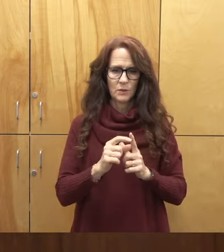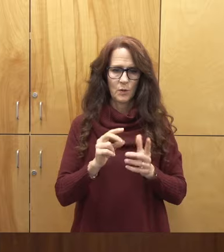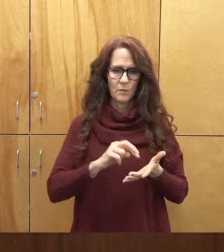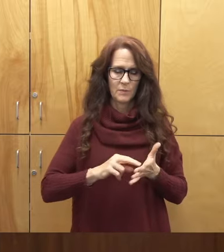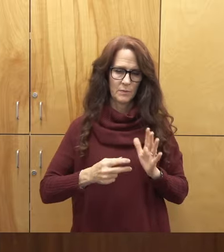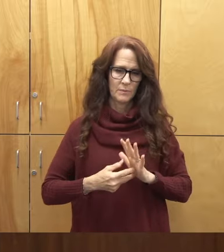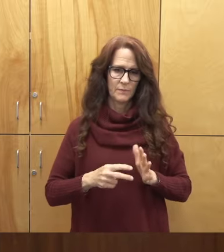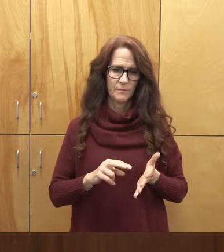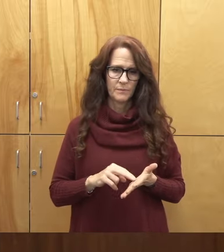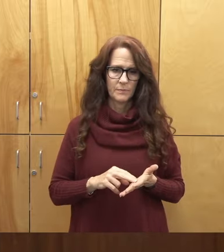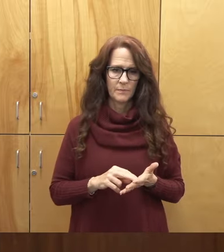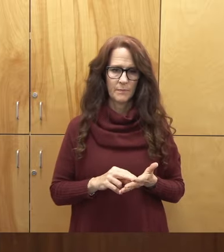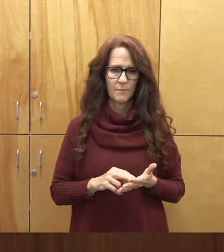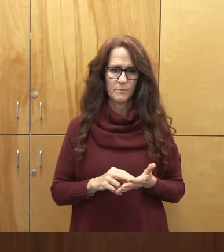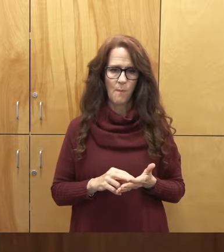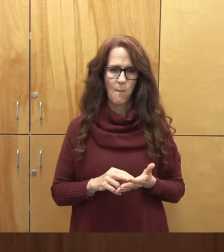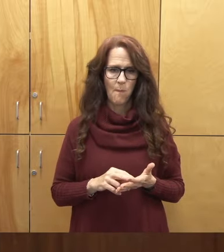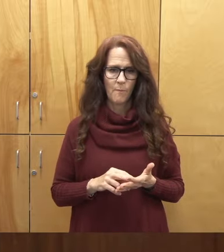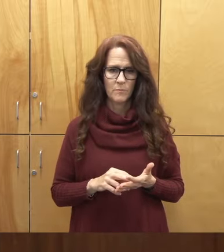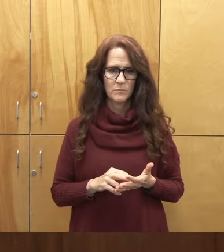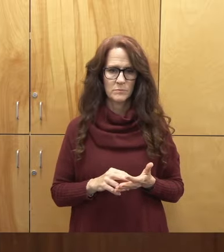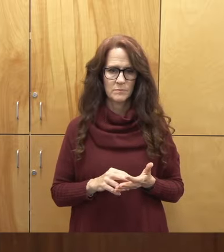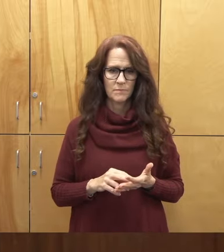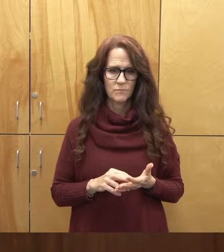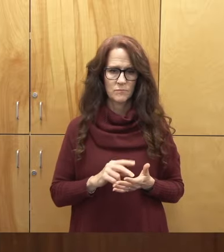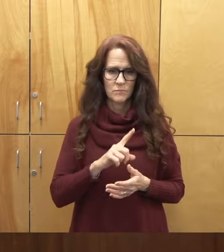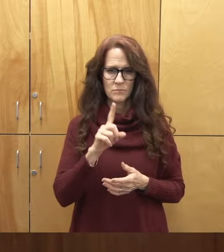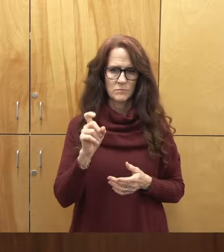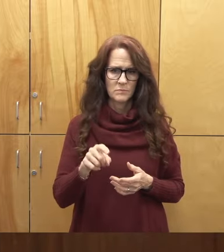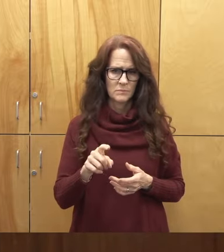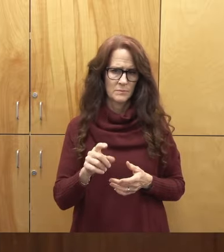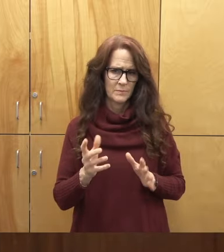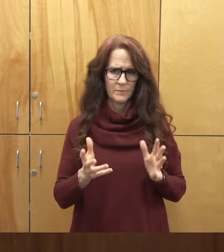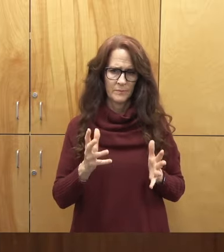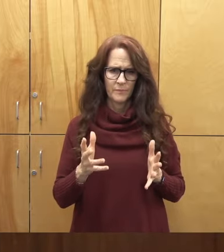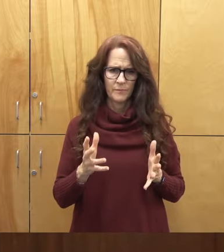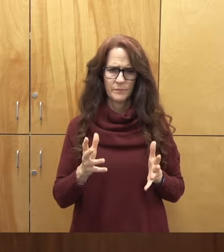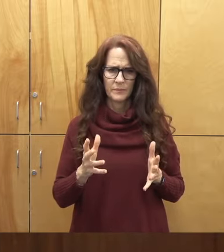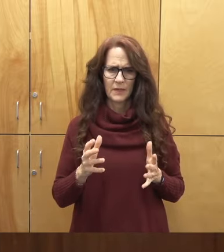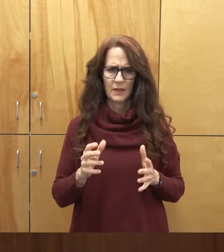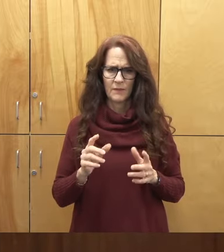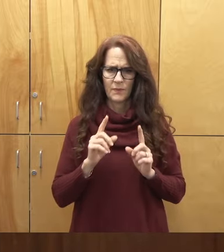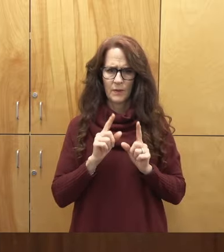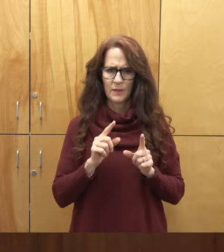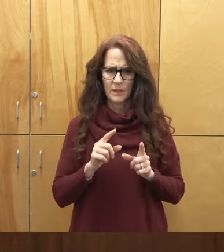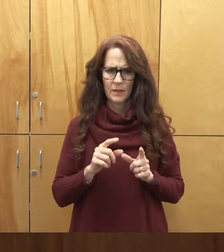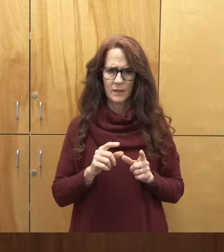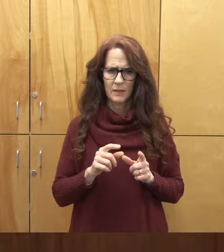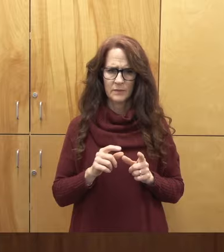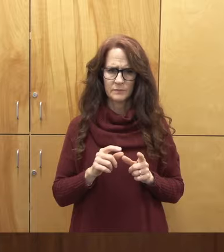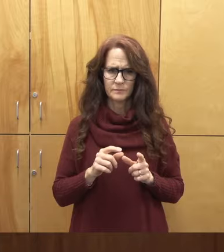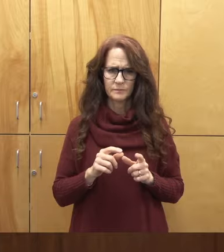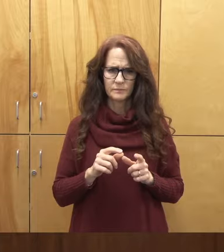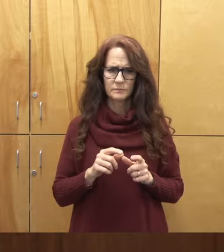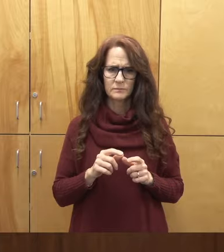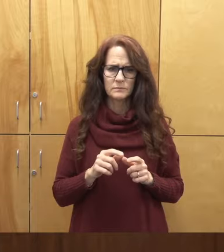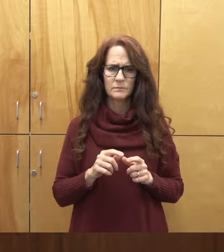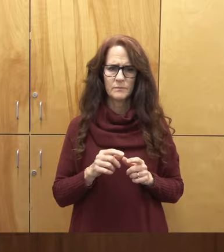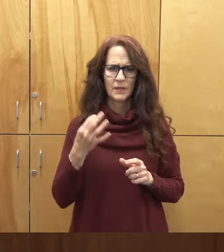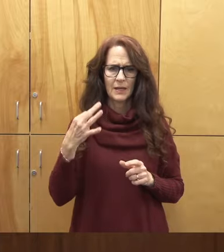means. The question was more, and I don't know if you got to it, Mr. Suarez, where does